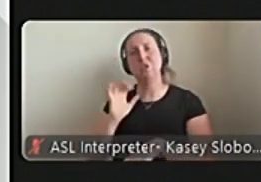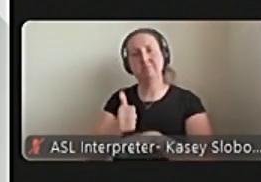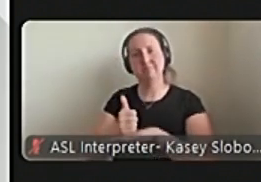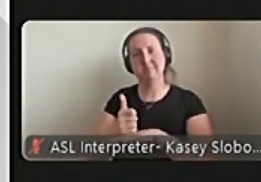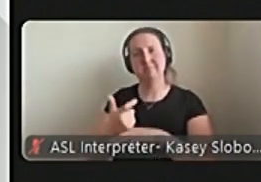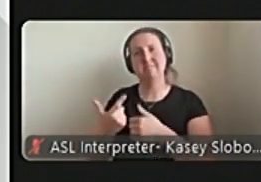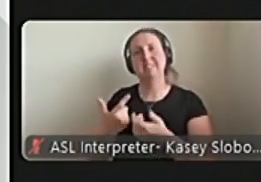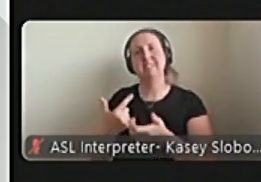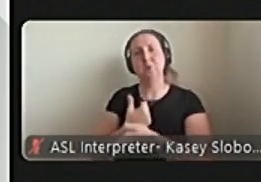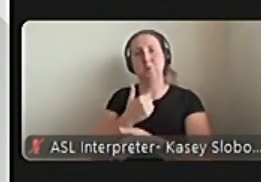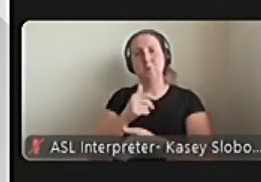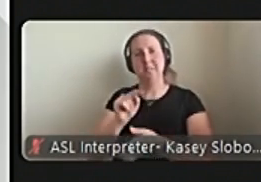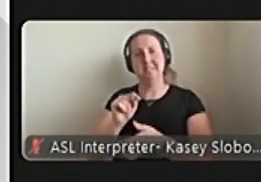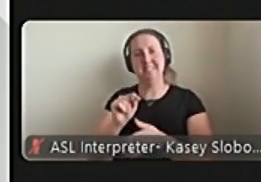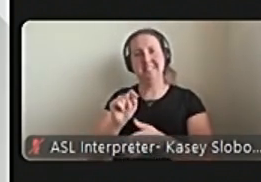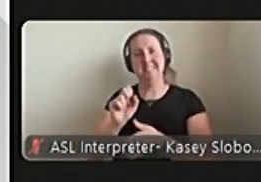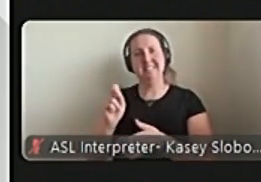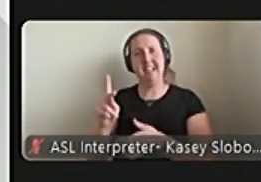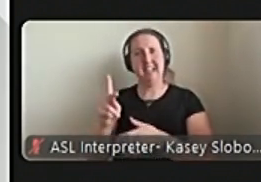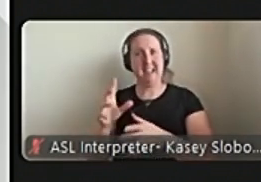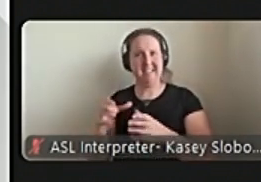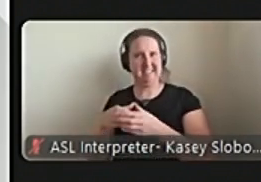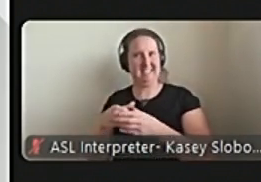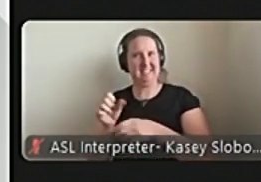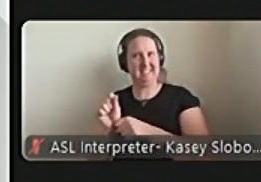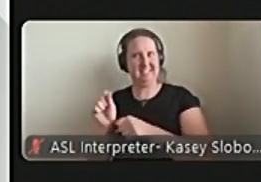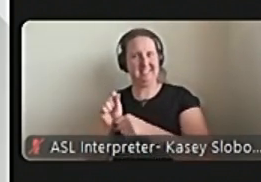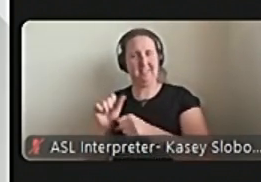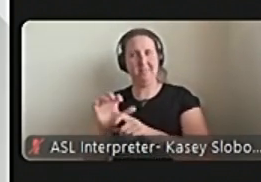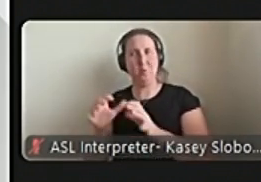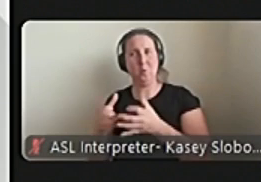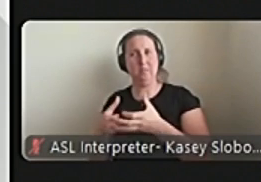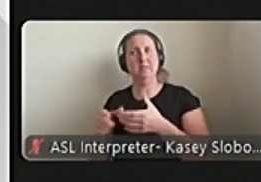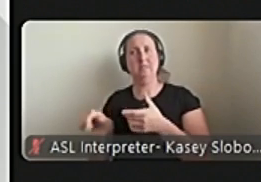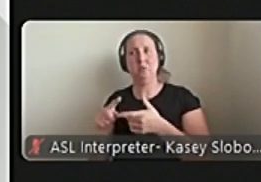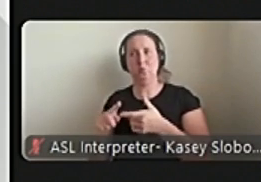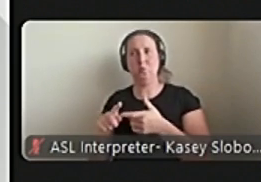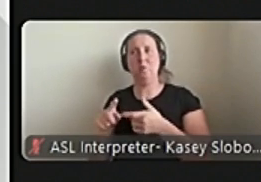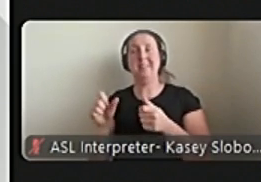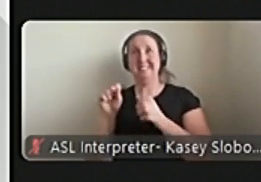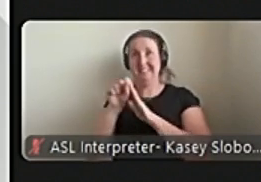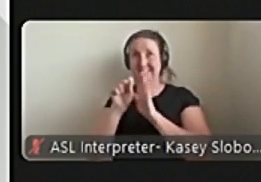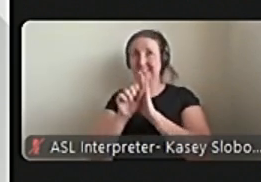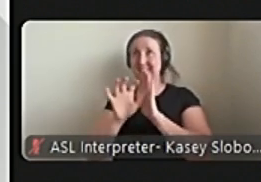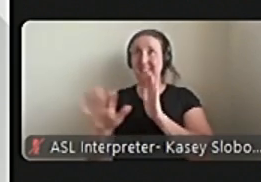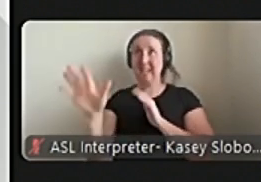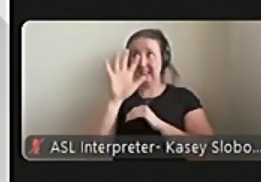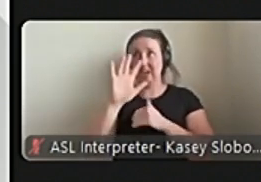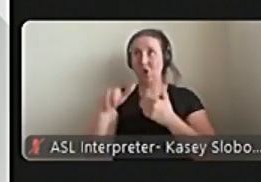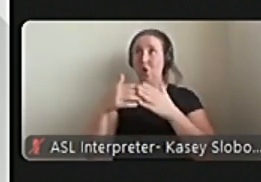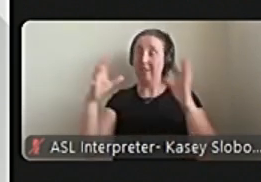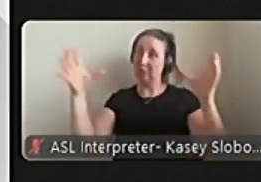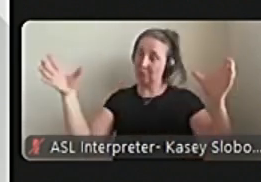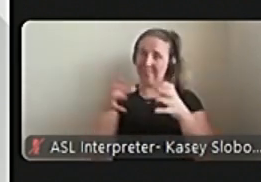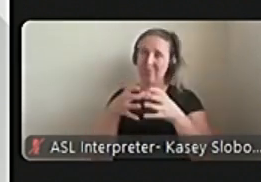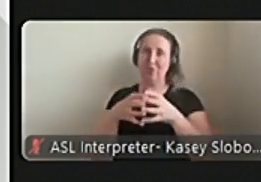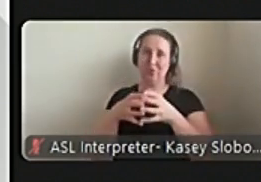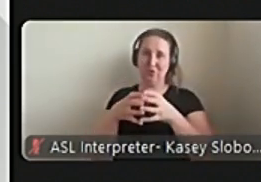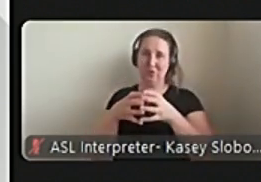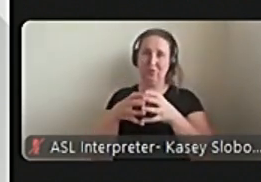and we all got together, and it was across the state. And we came together with the same idea. Right. And then you hand it off to